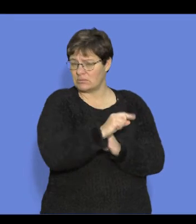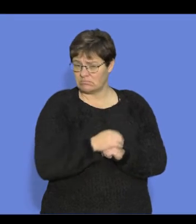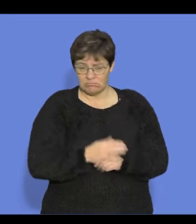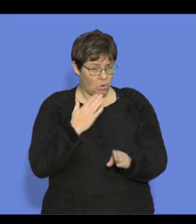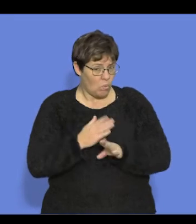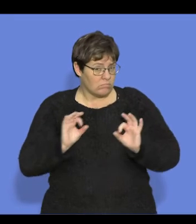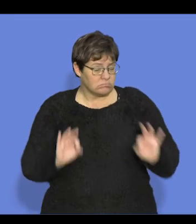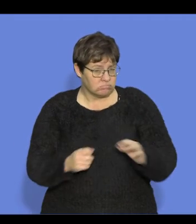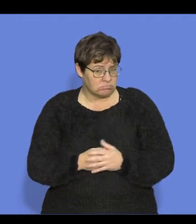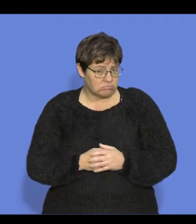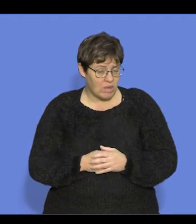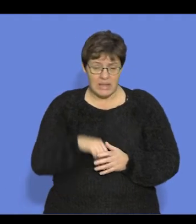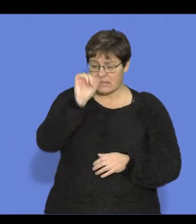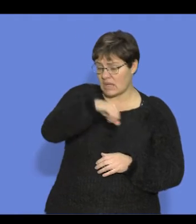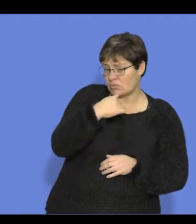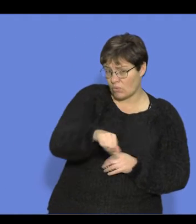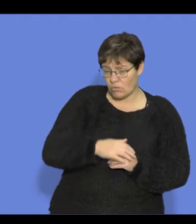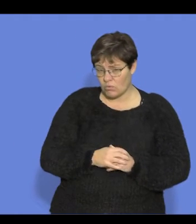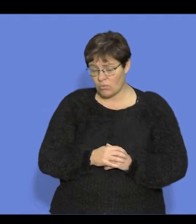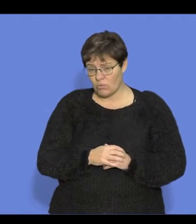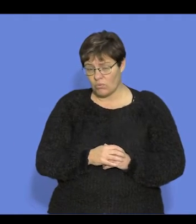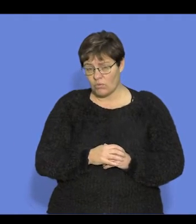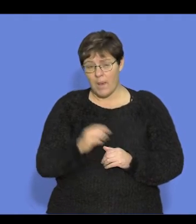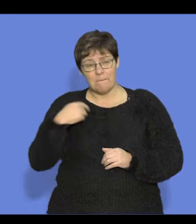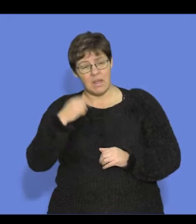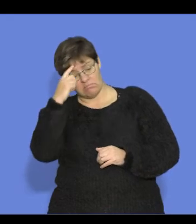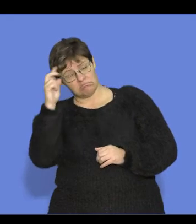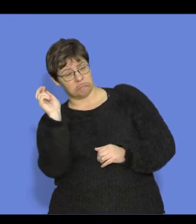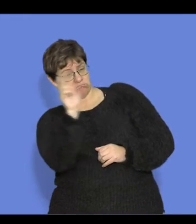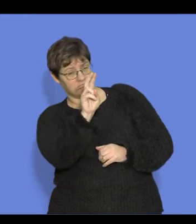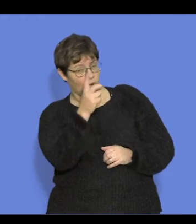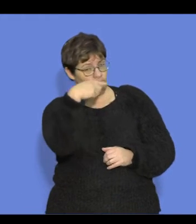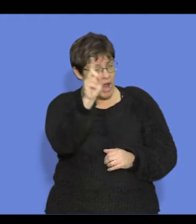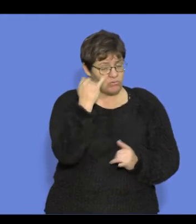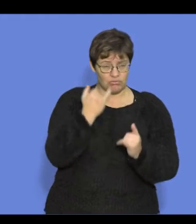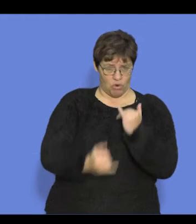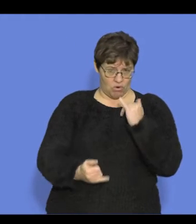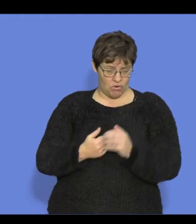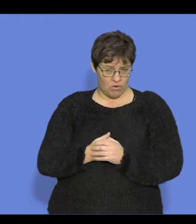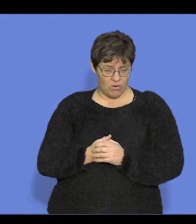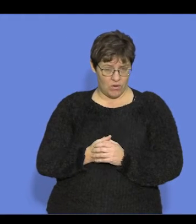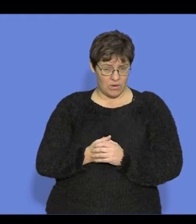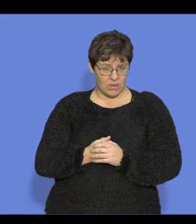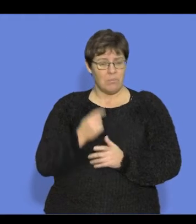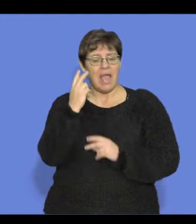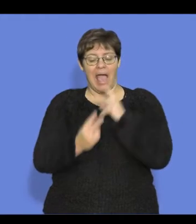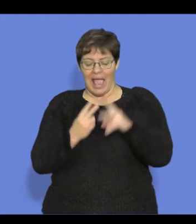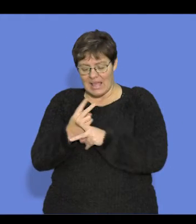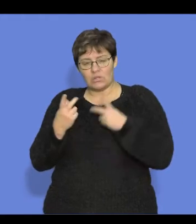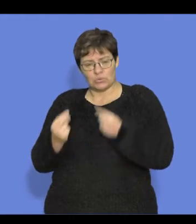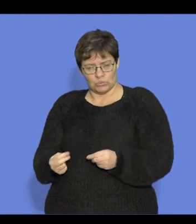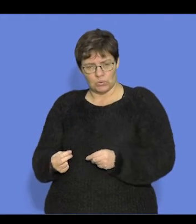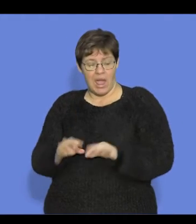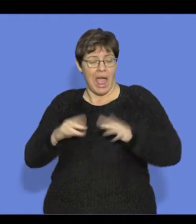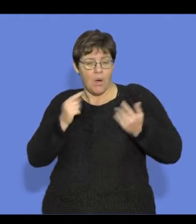worked? Has it not worked? Is my hypothesis correct? What can I do to actually, if I do it again, actually